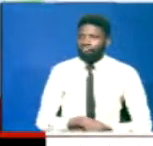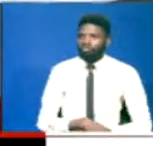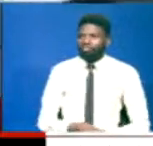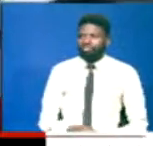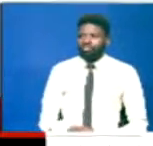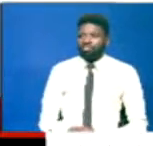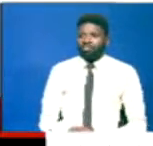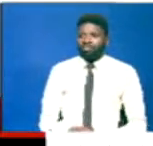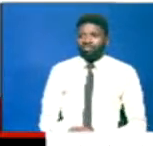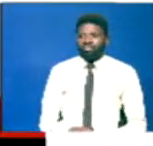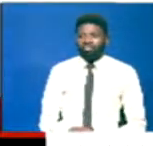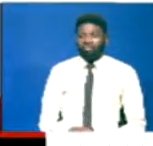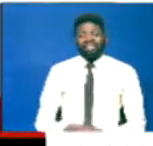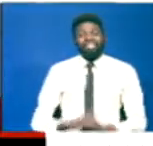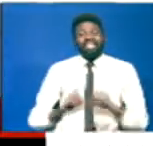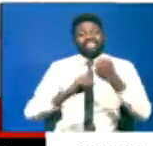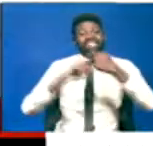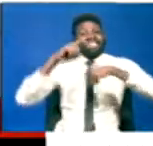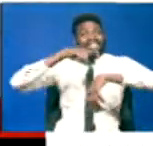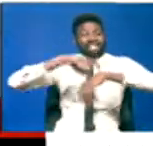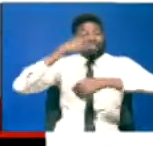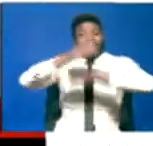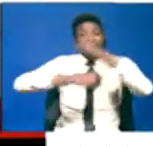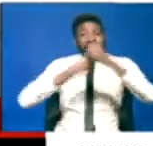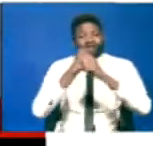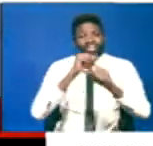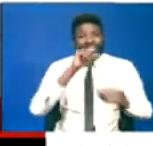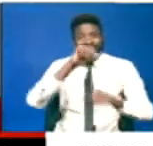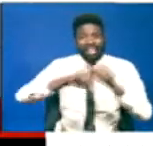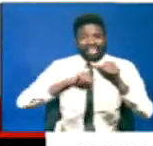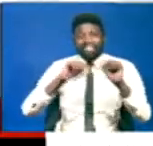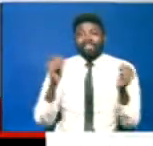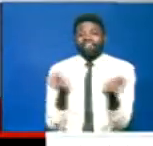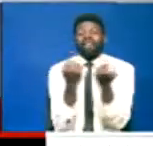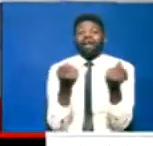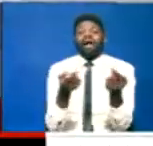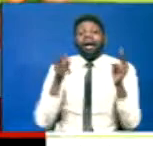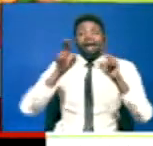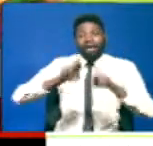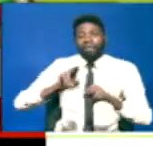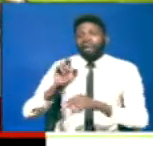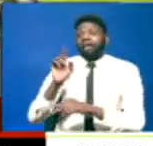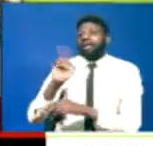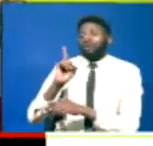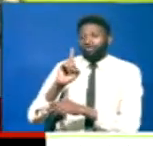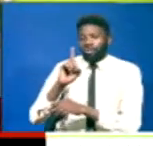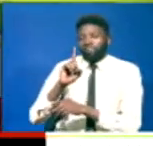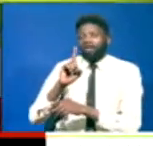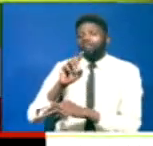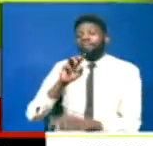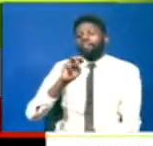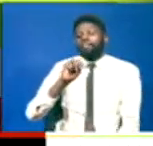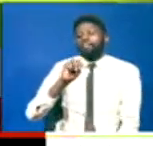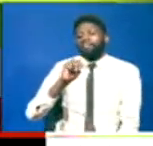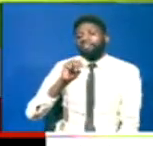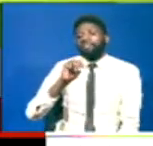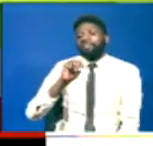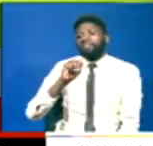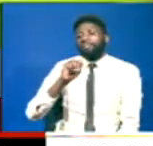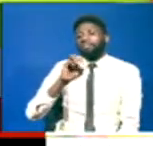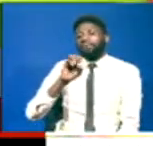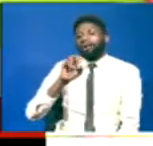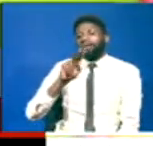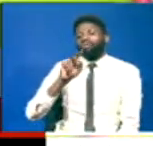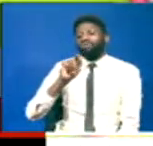Dream chasers. The 6th annual science fair was held at Nairobi's Lavington Montessori Kindergarten. Here, science and technology was at